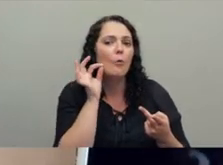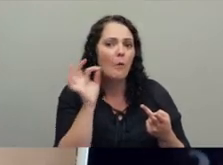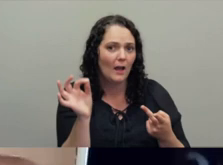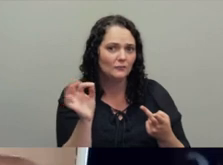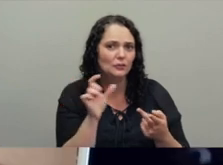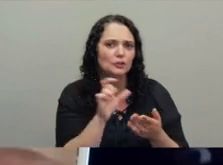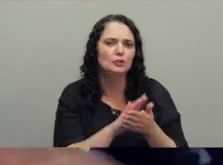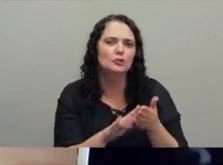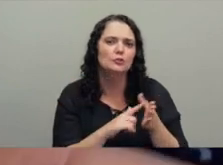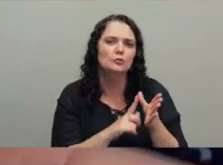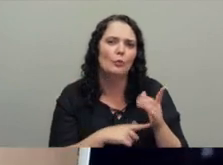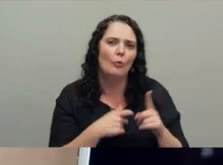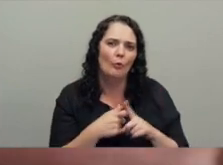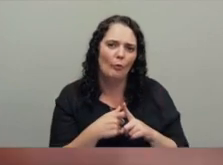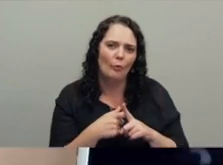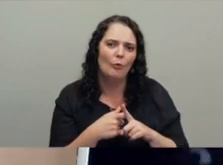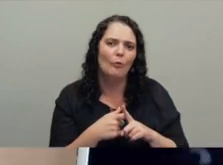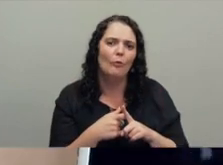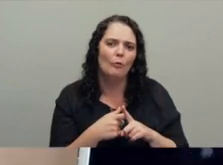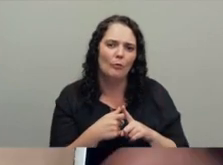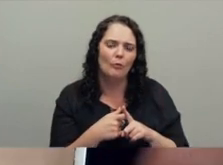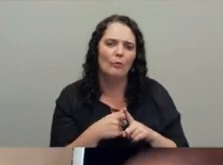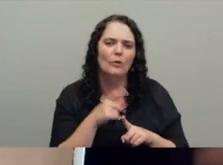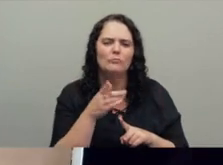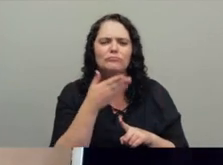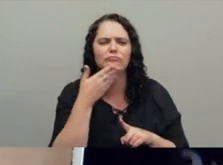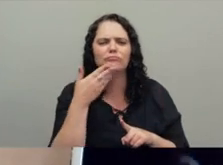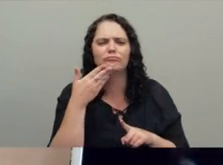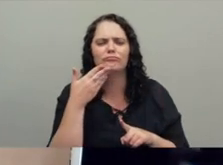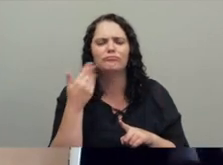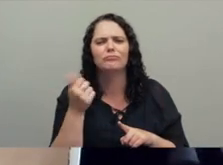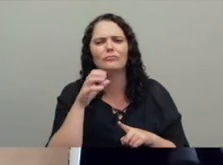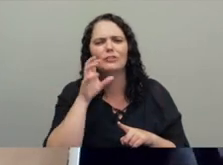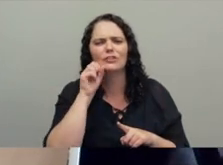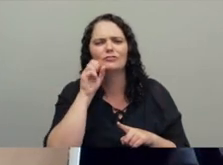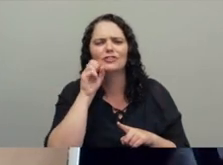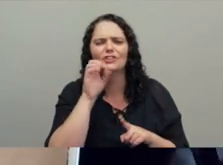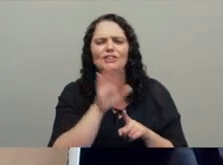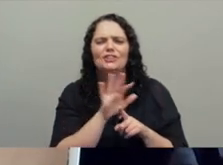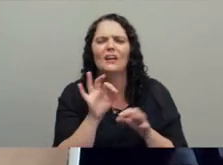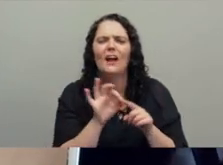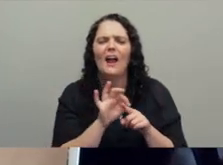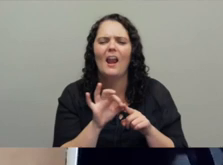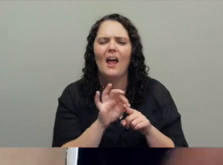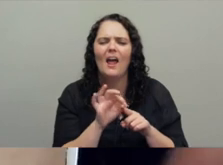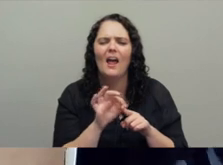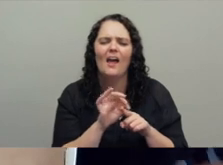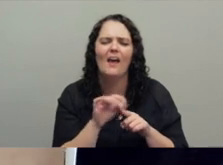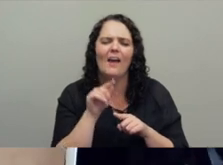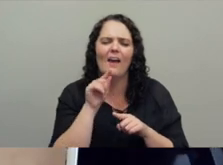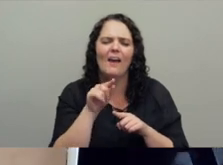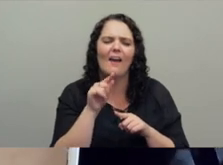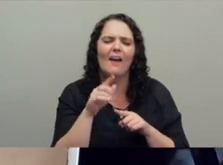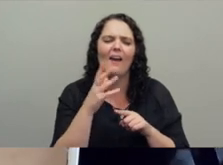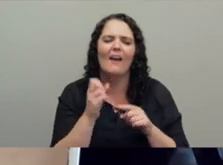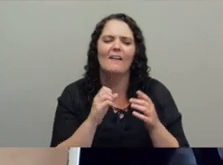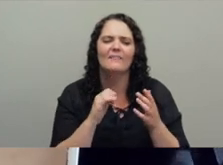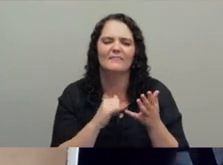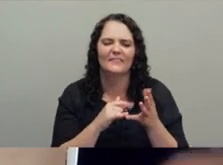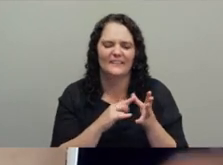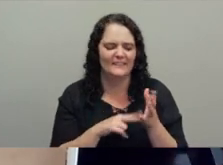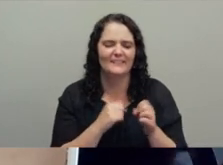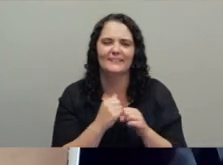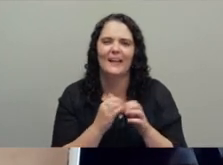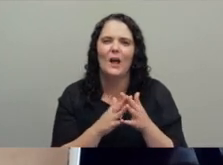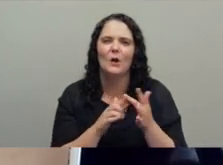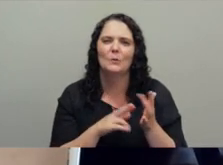There's a bit of black, then this red, which is called sanguine, this beautiful red-orange color. It's named after the Latin word for blood because it was thought to look